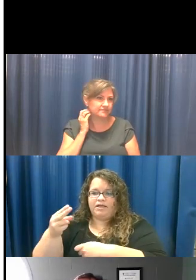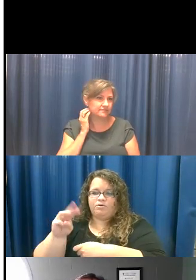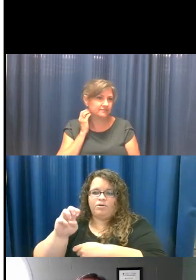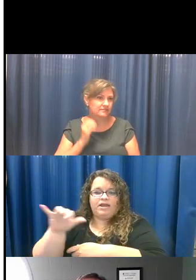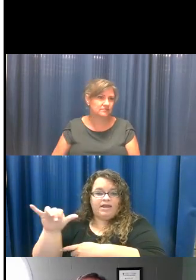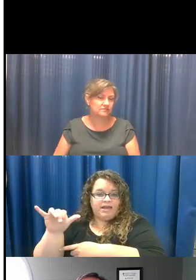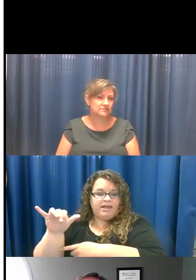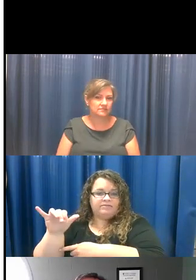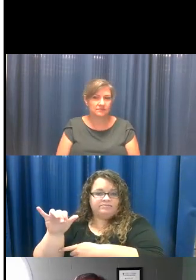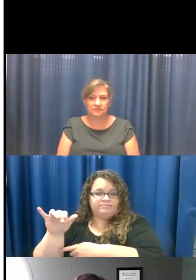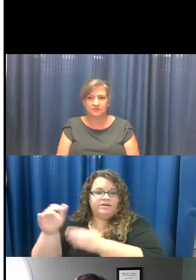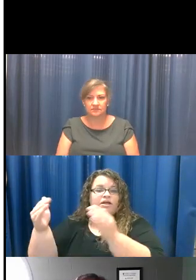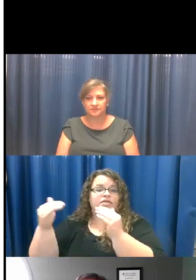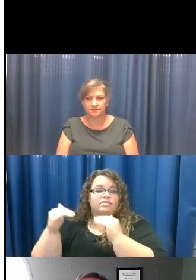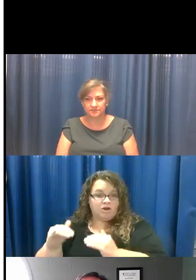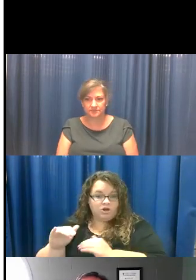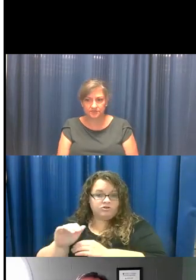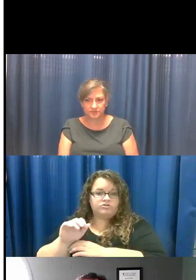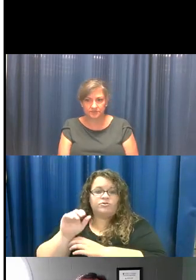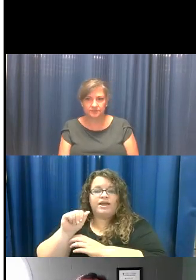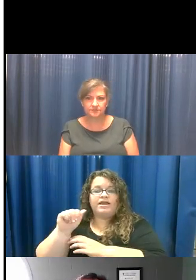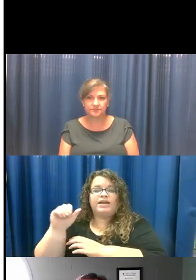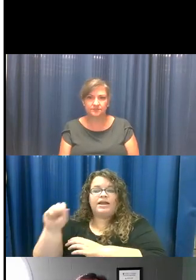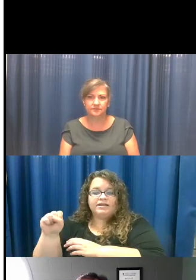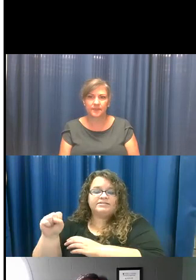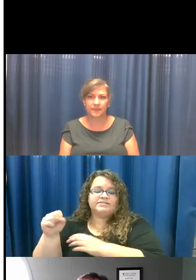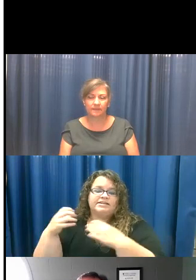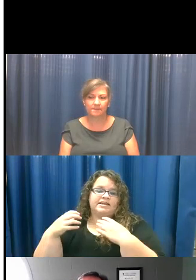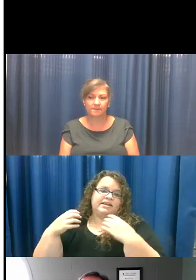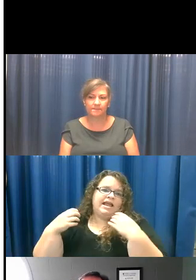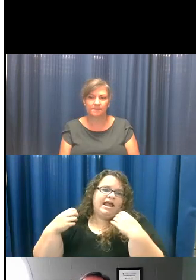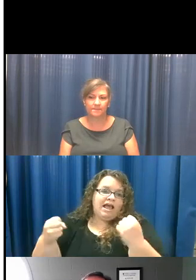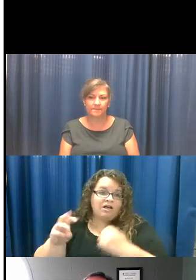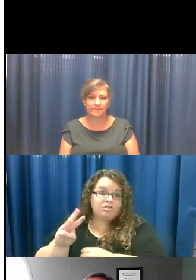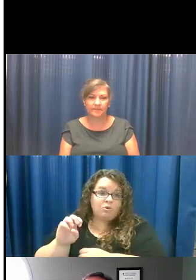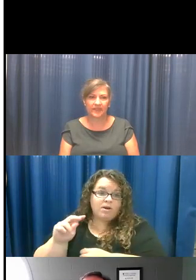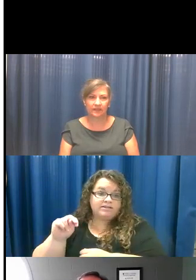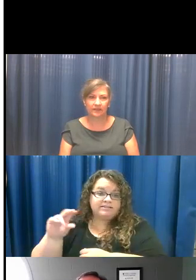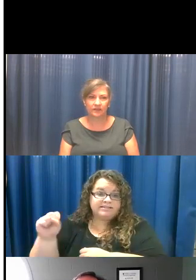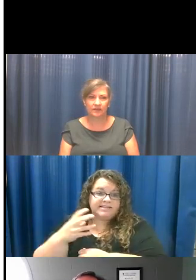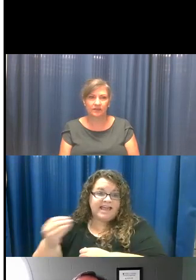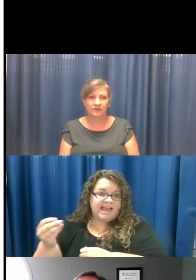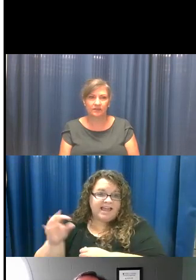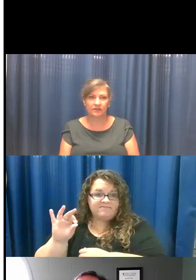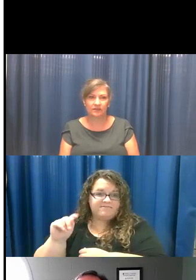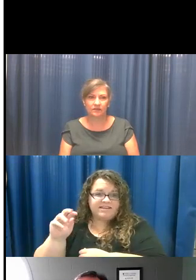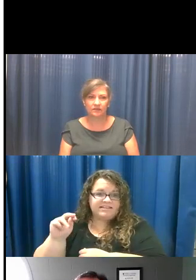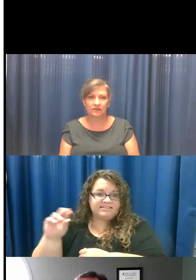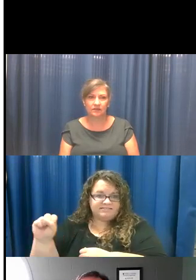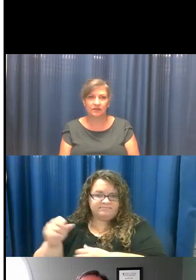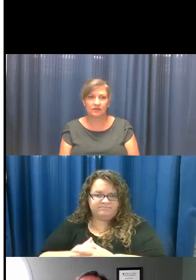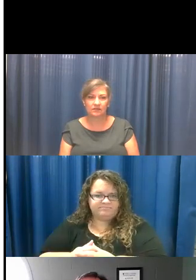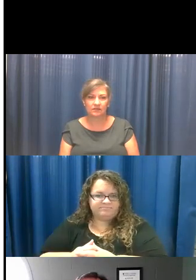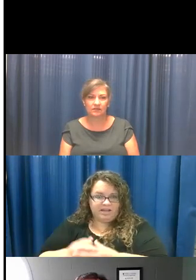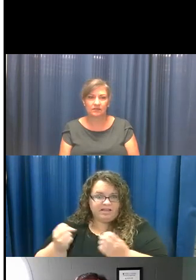Applied Science in Health, Wellness, and Fitness. So pretty large demand out there these days for